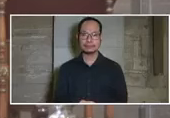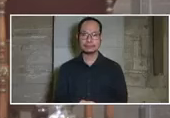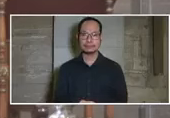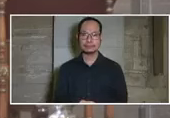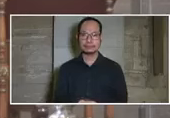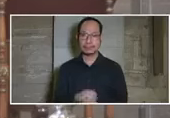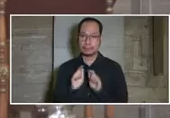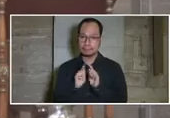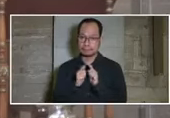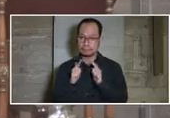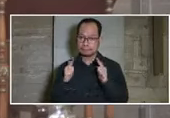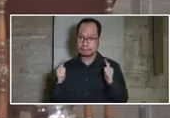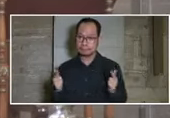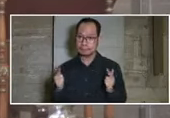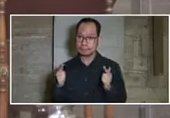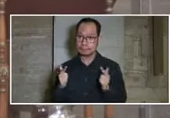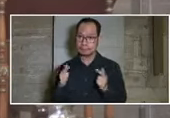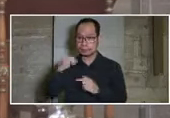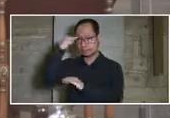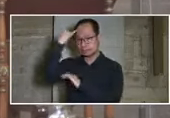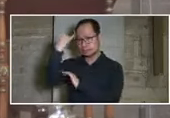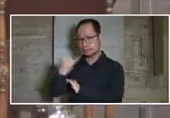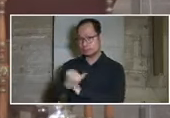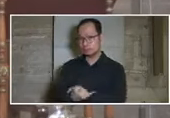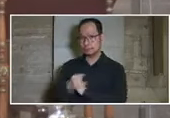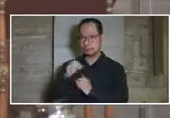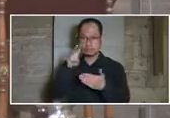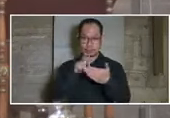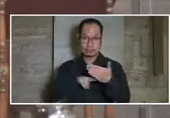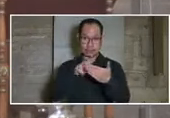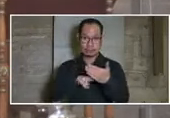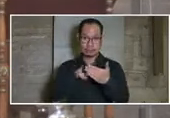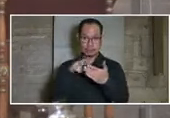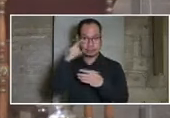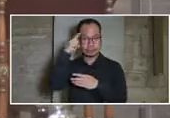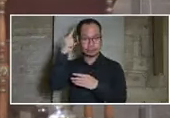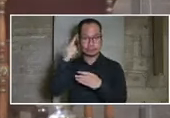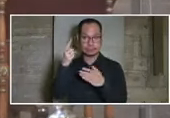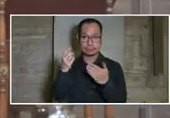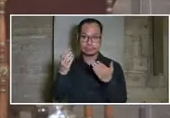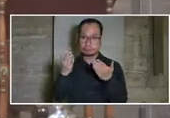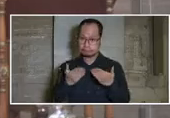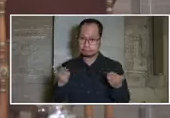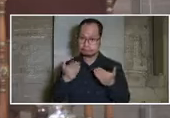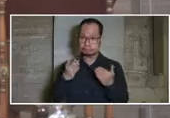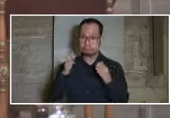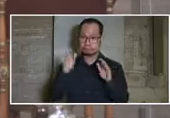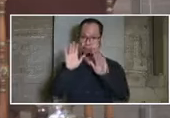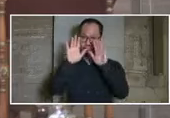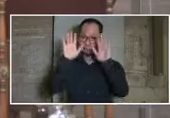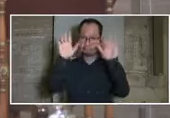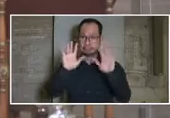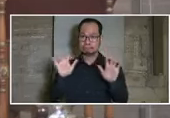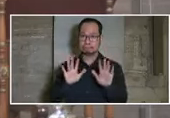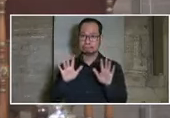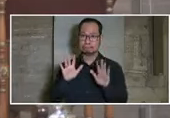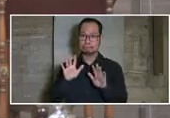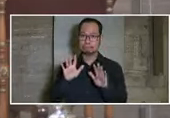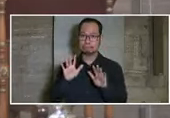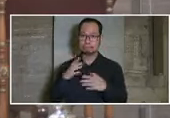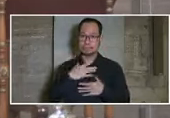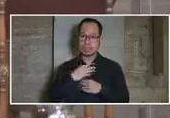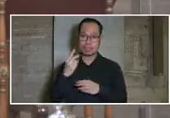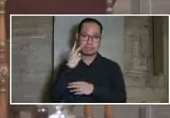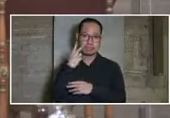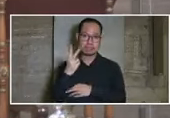the biggest invitation of our readings for this Sunday would like us to see